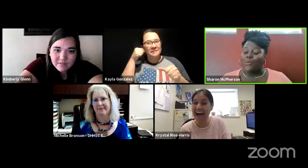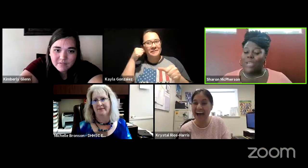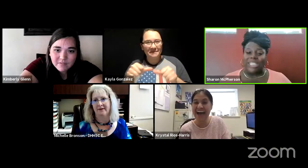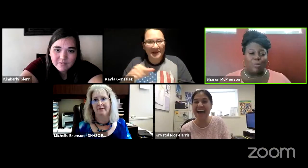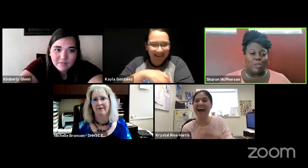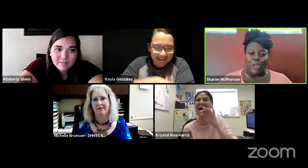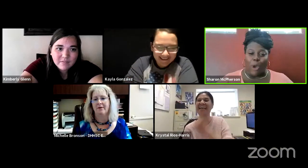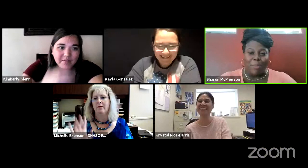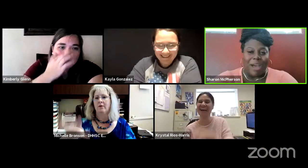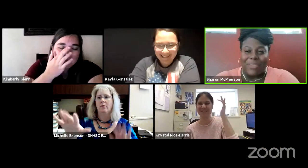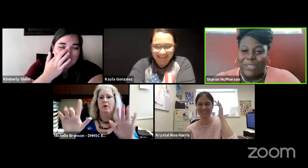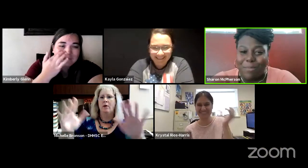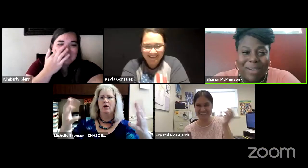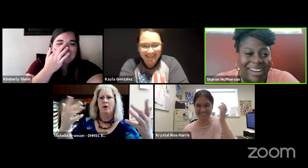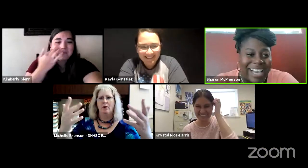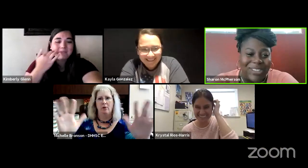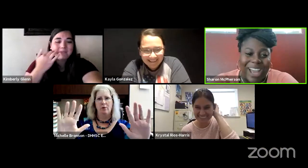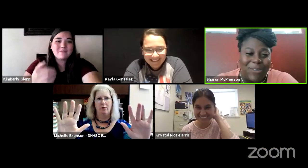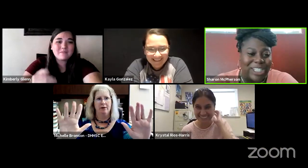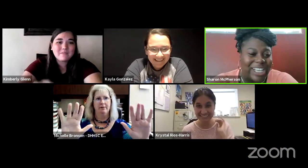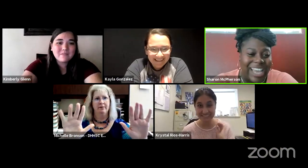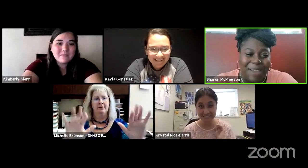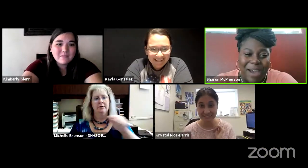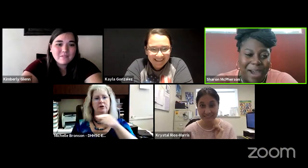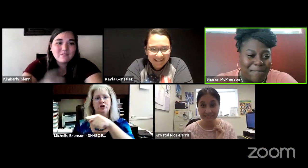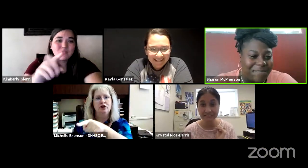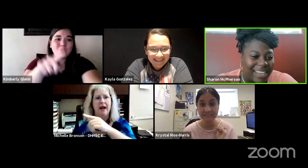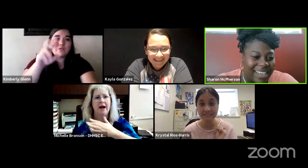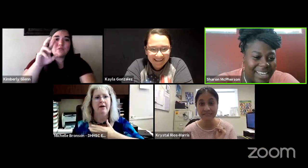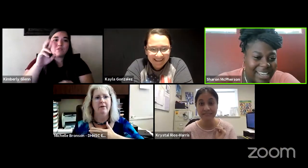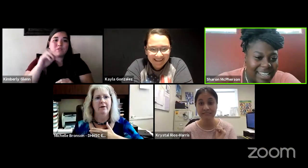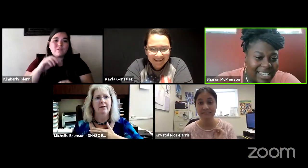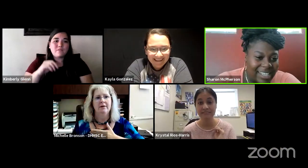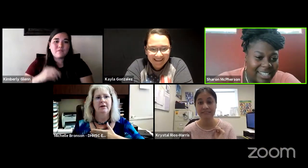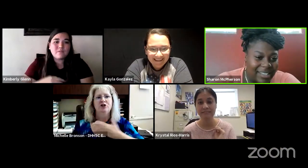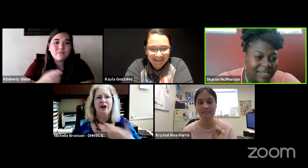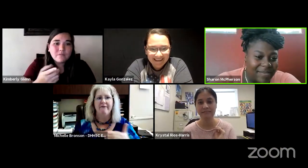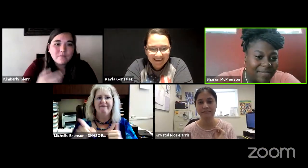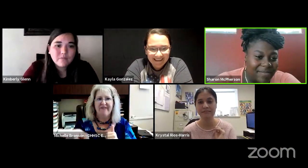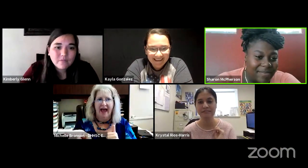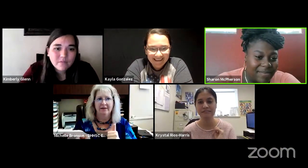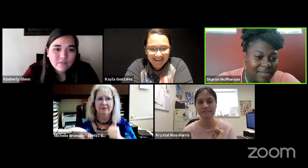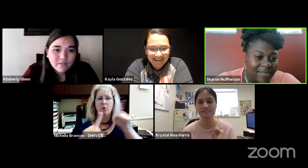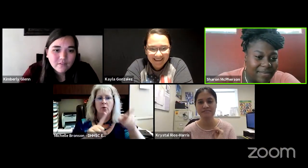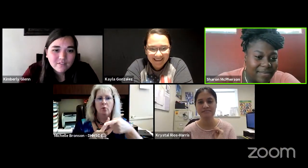And we recently were just talking about this on Monday, so that question came up.